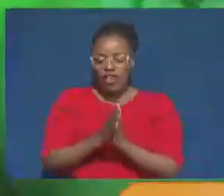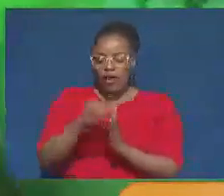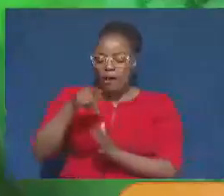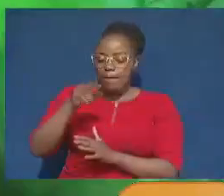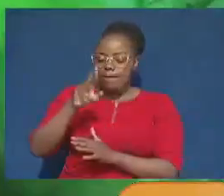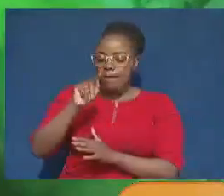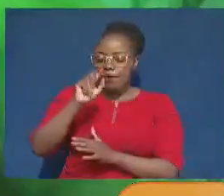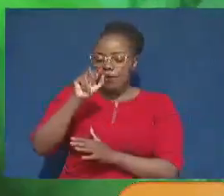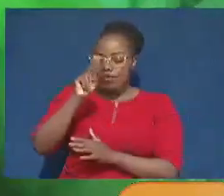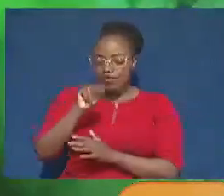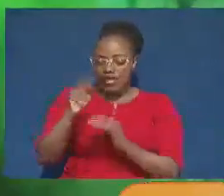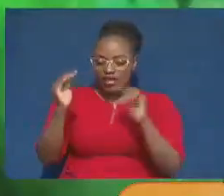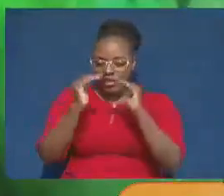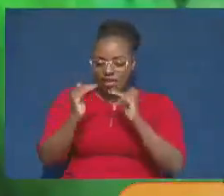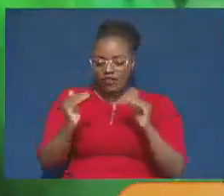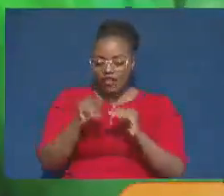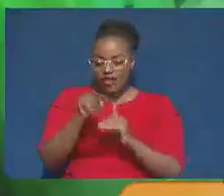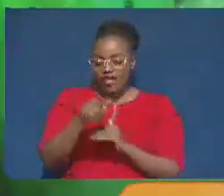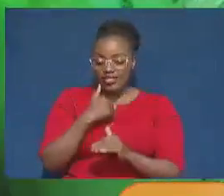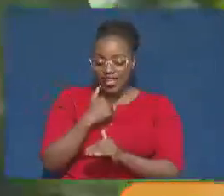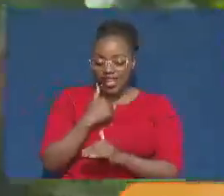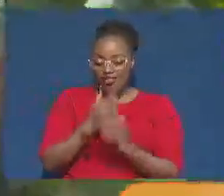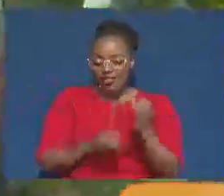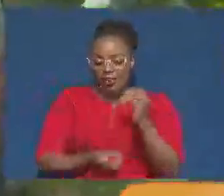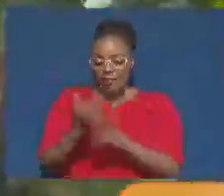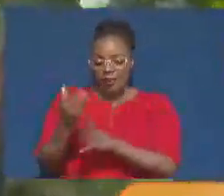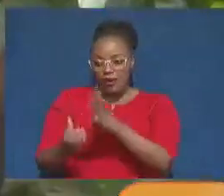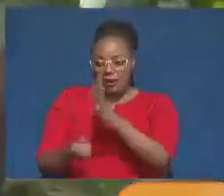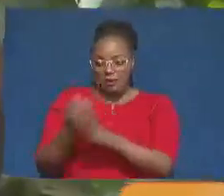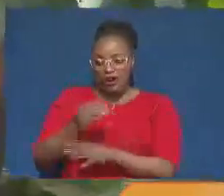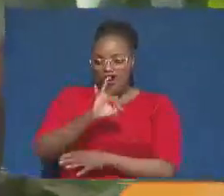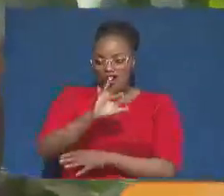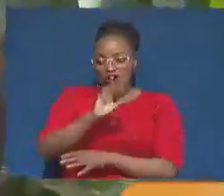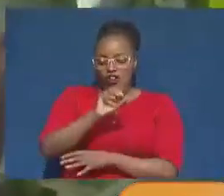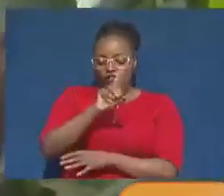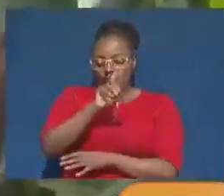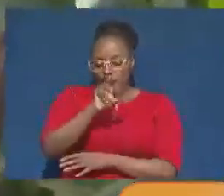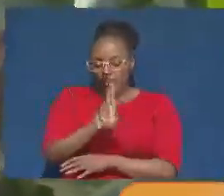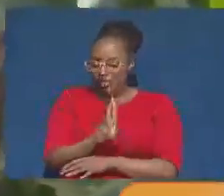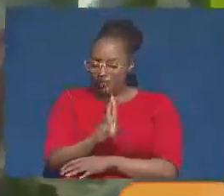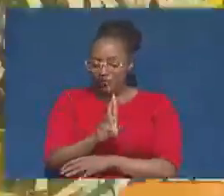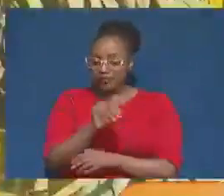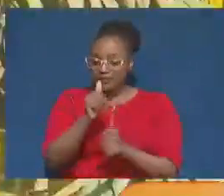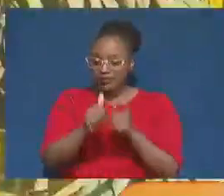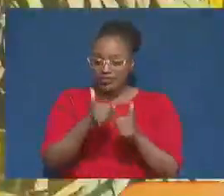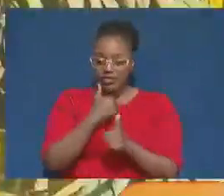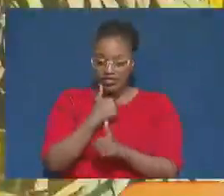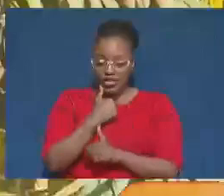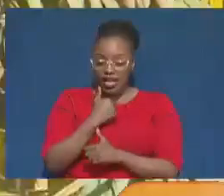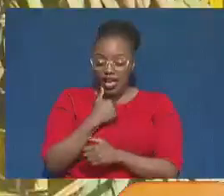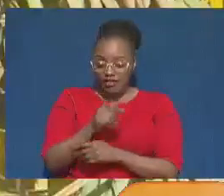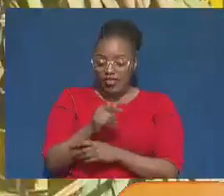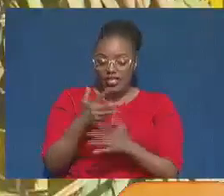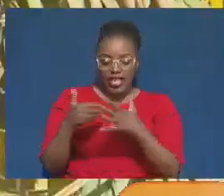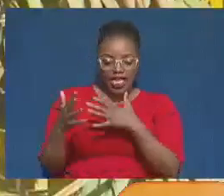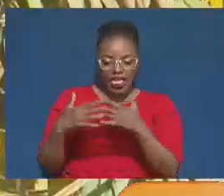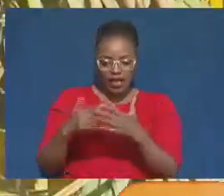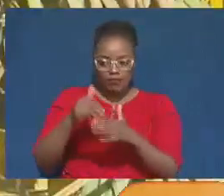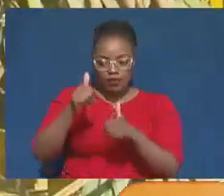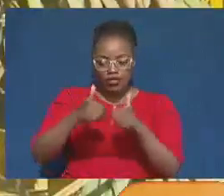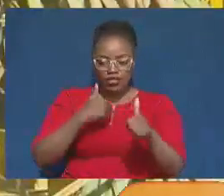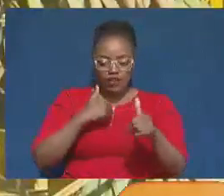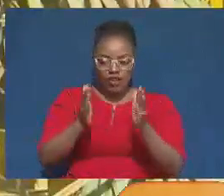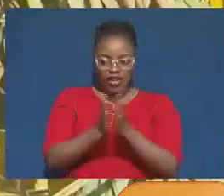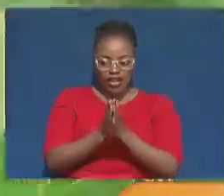want. And that through that feed formulation, the fodder is very nutritious. And then, of course, the vacuum and siling. So the vacuum and